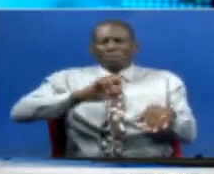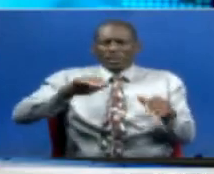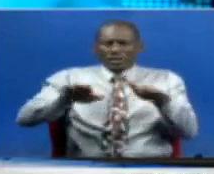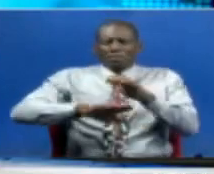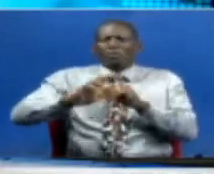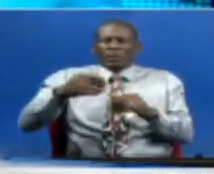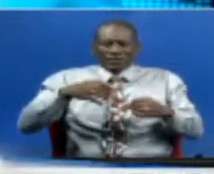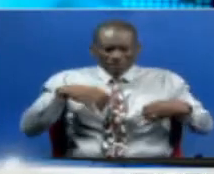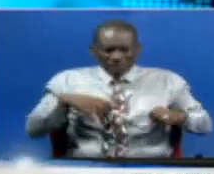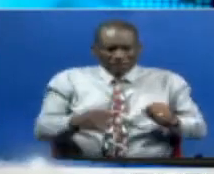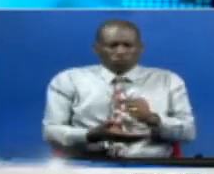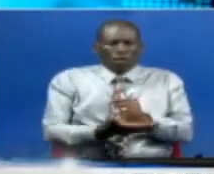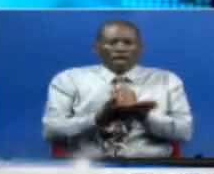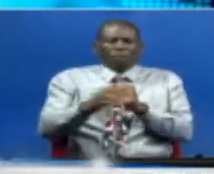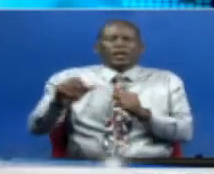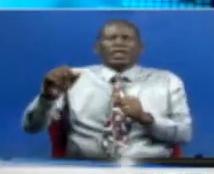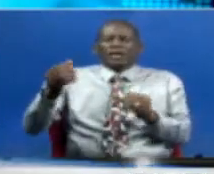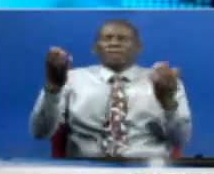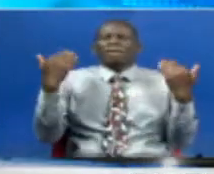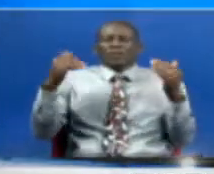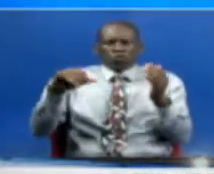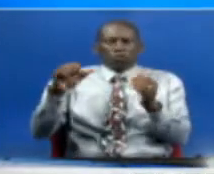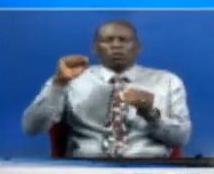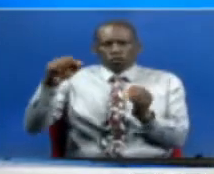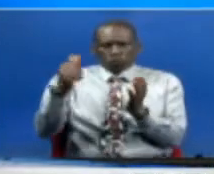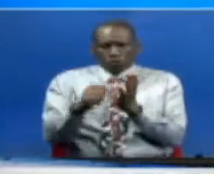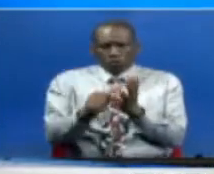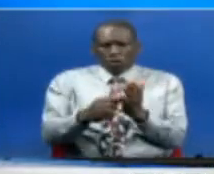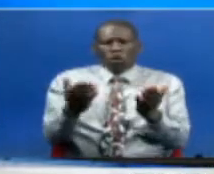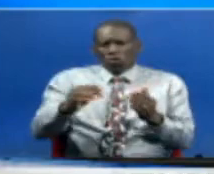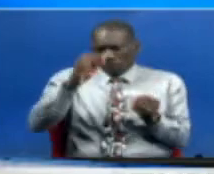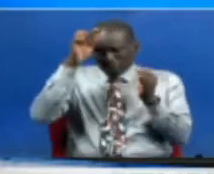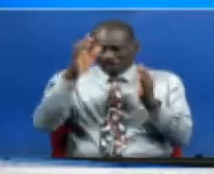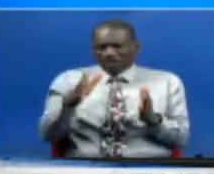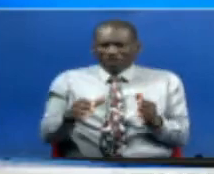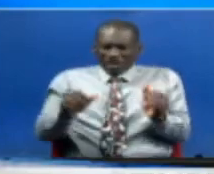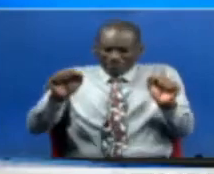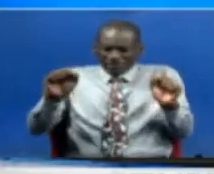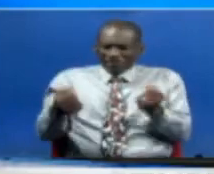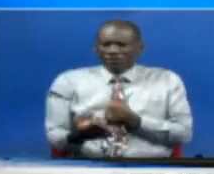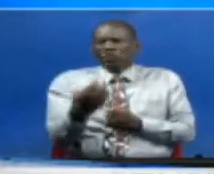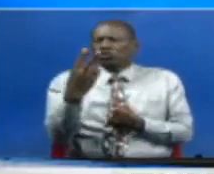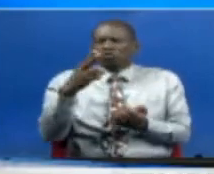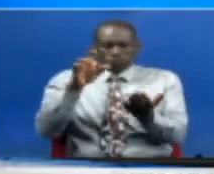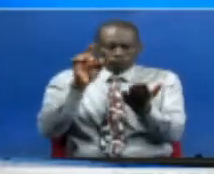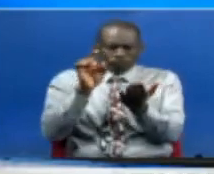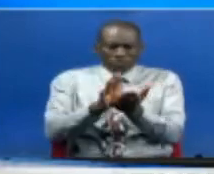in the Meru political standoff that has seen Governor Mwangaza survive two impeachment bids.